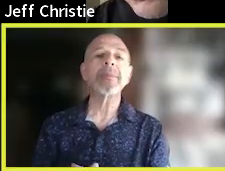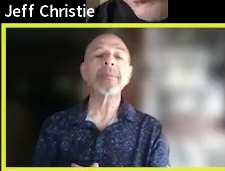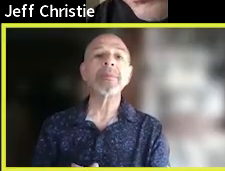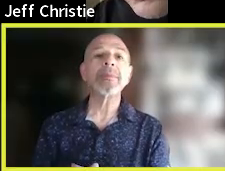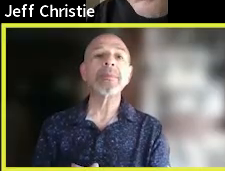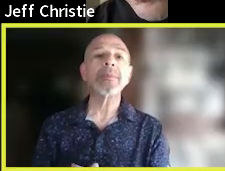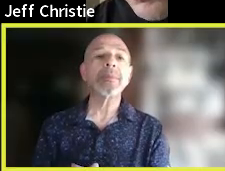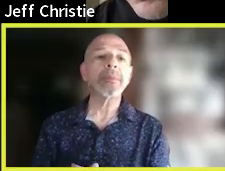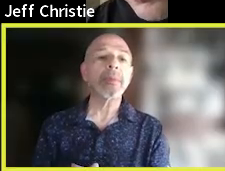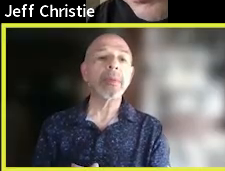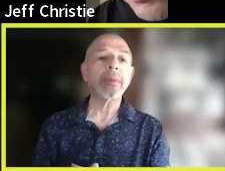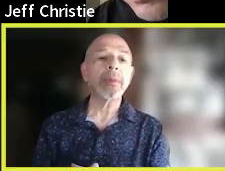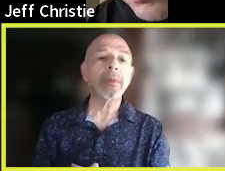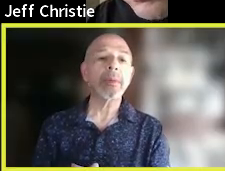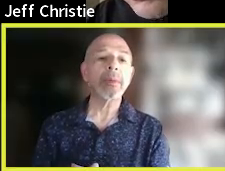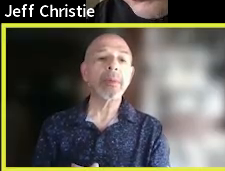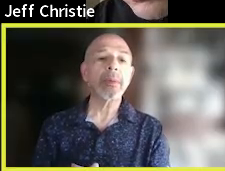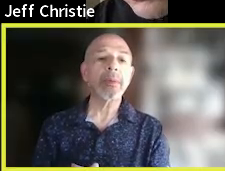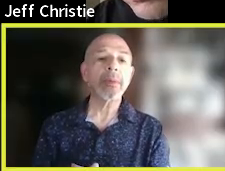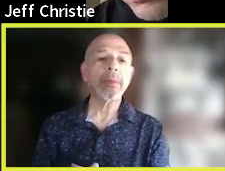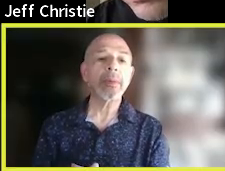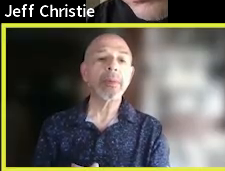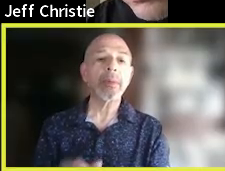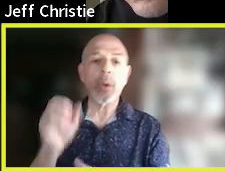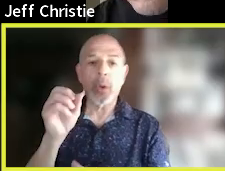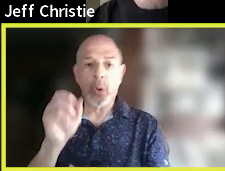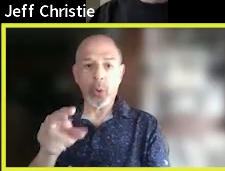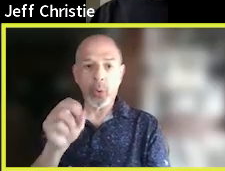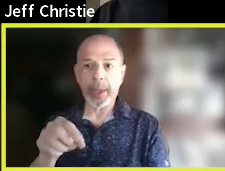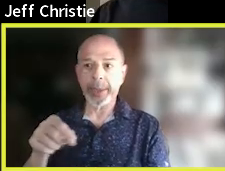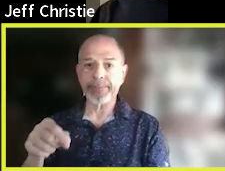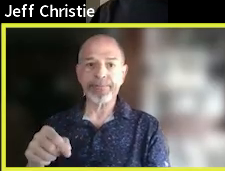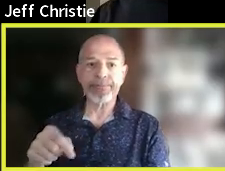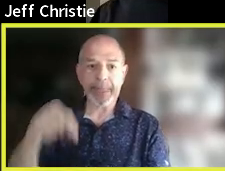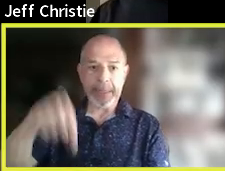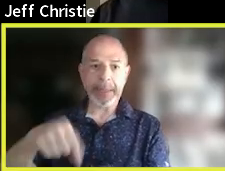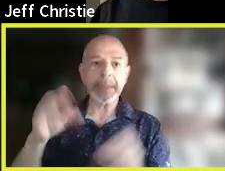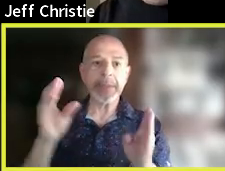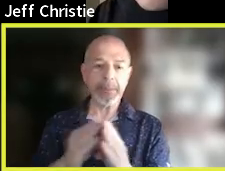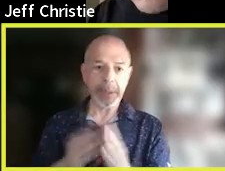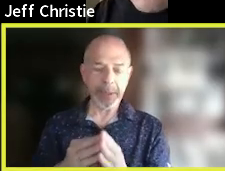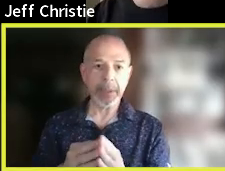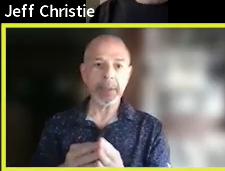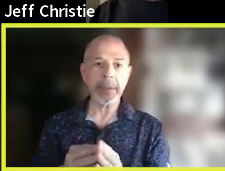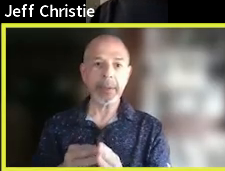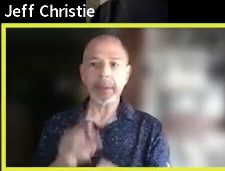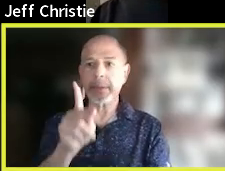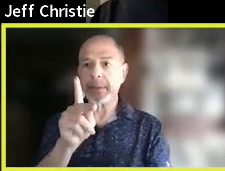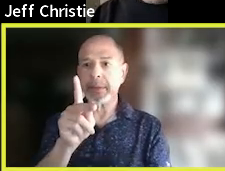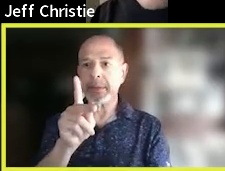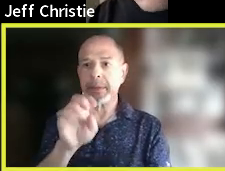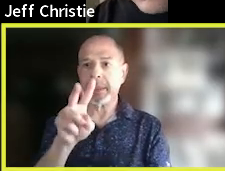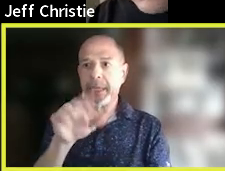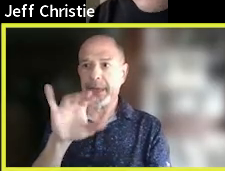Yeah. So now with this presentation that you had mentioned, Kevin, so does